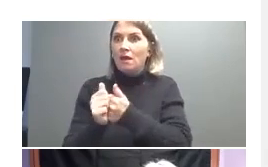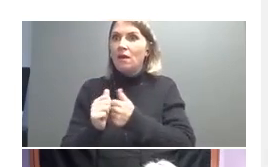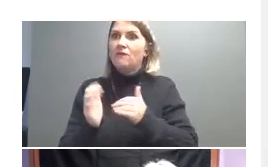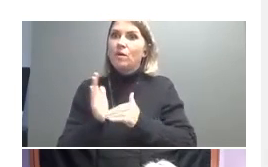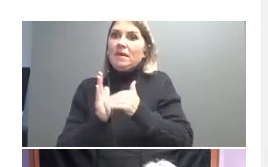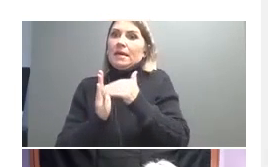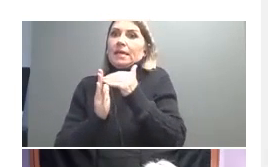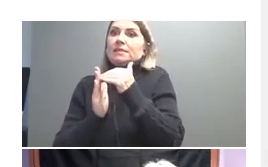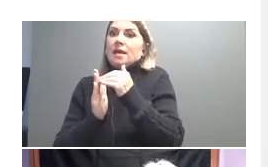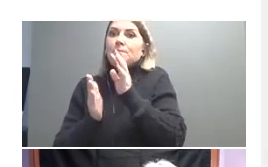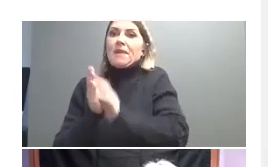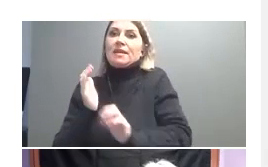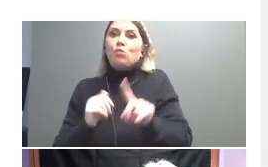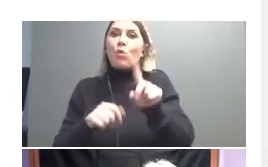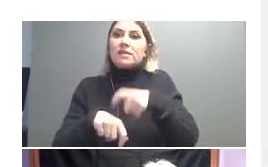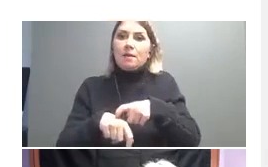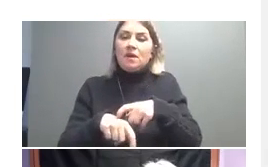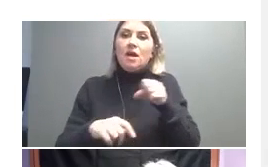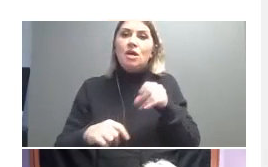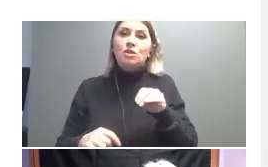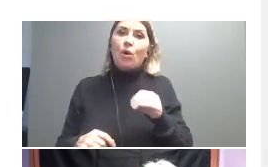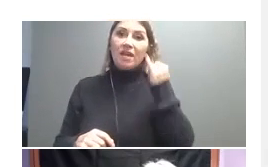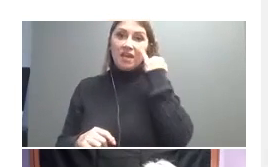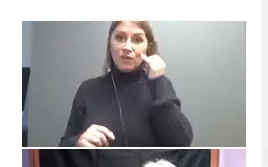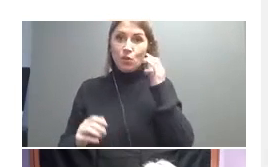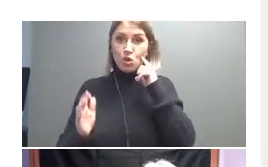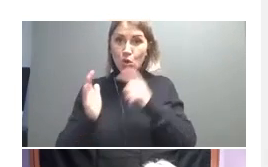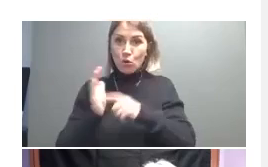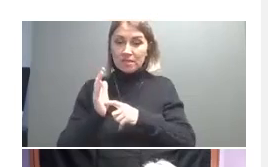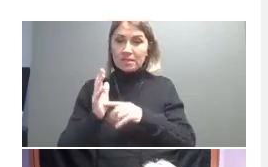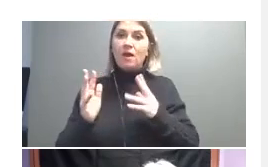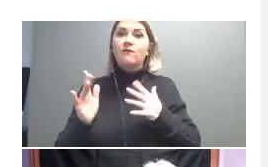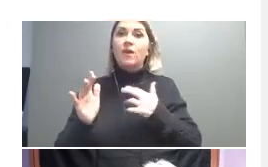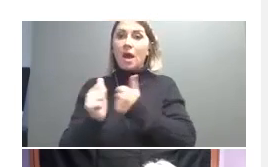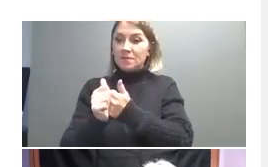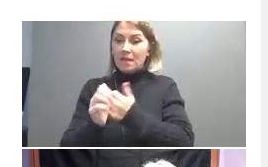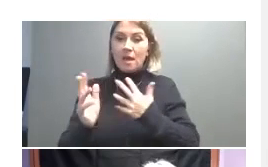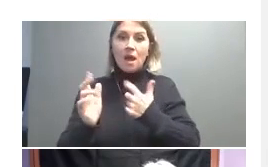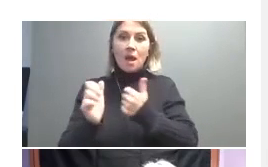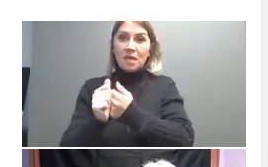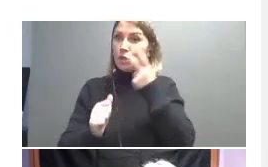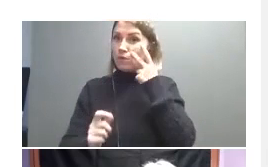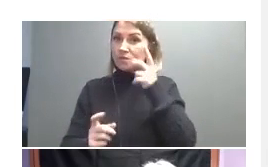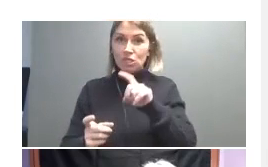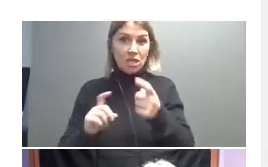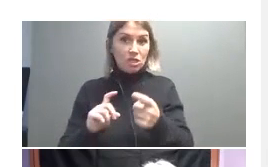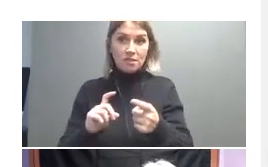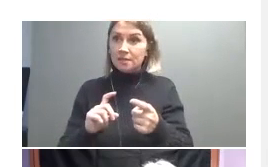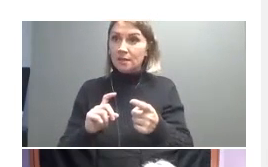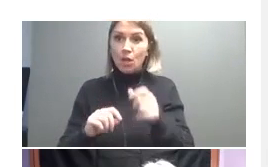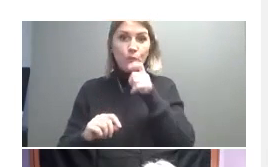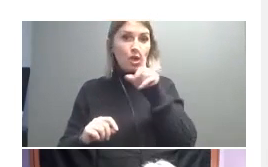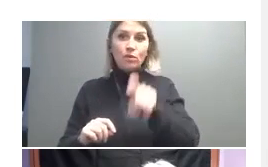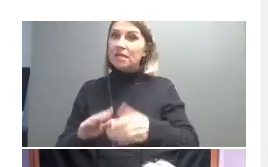1 times. But if you see that upon repeated updates, you see no changes, then we don't need to run